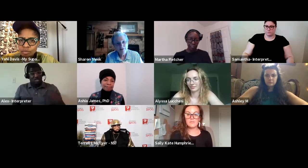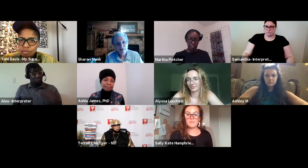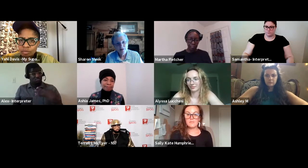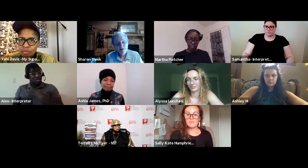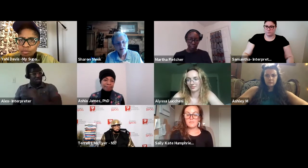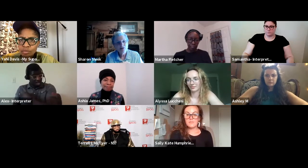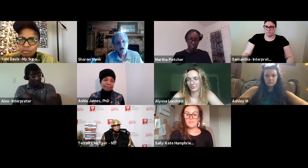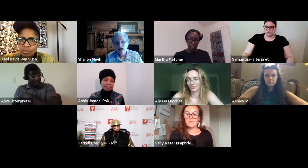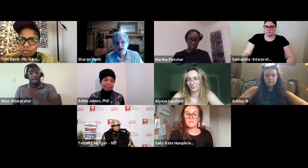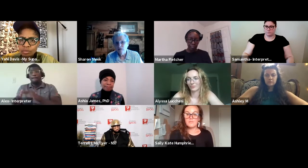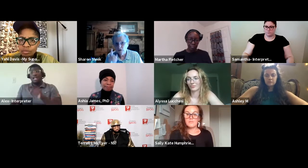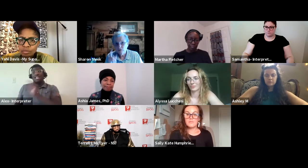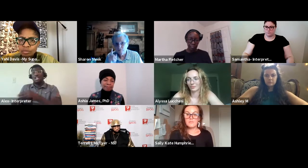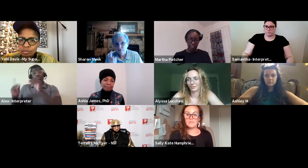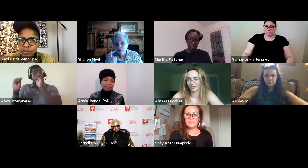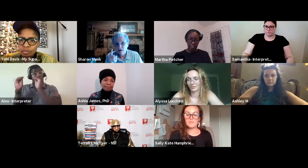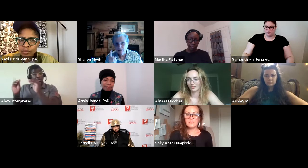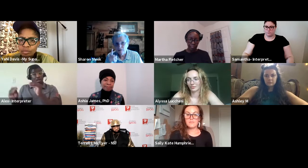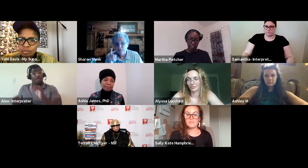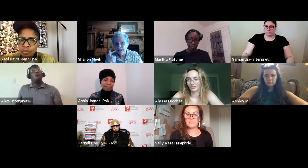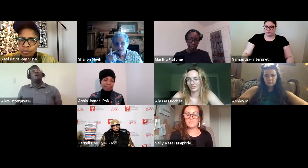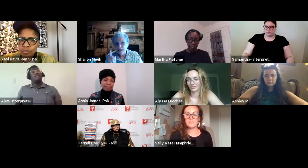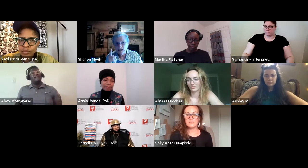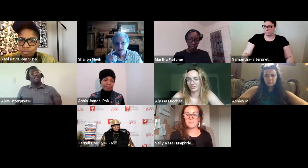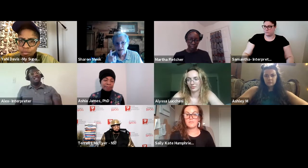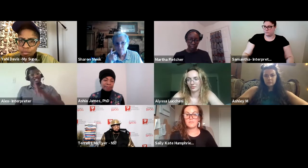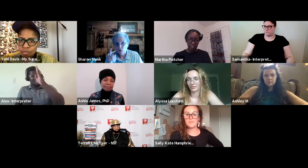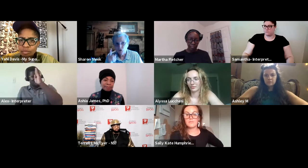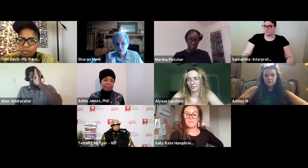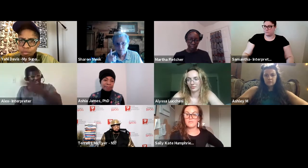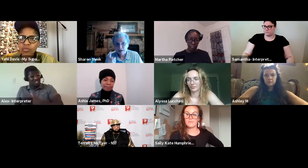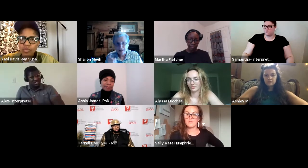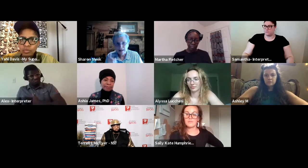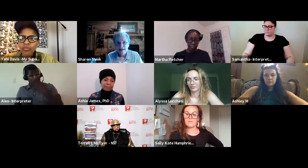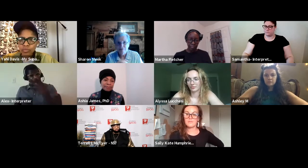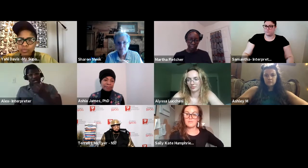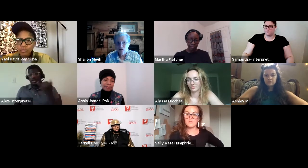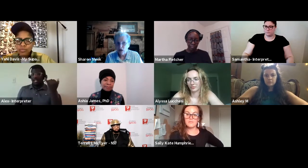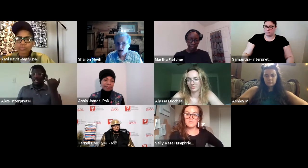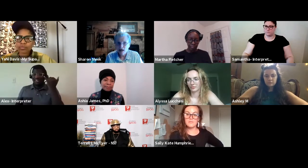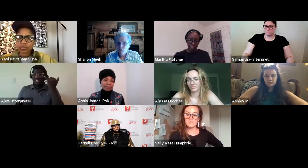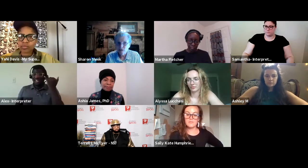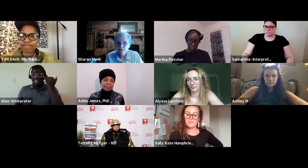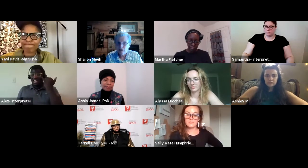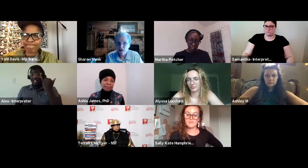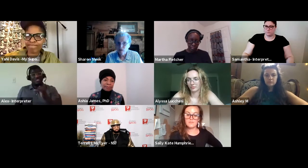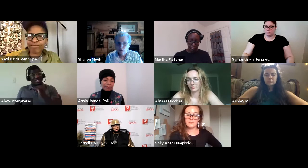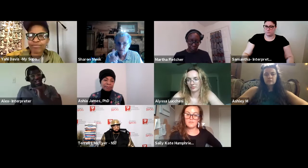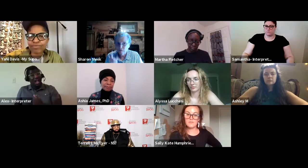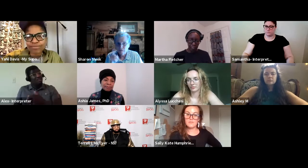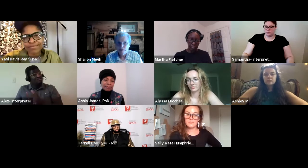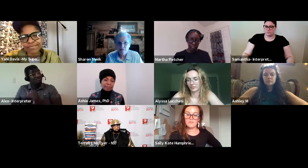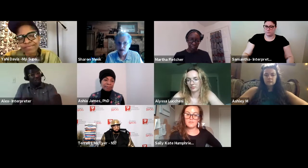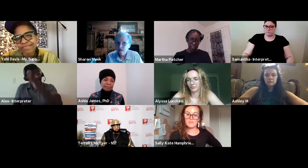taught that God was very mean, and that if you stepped out of line, God